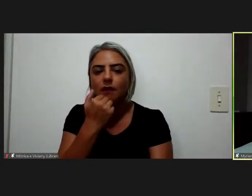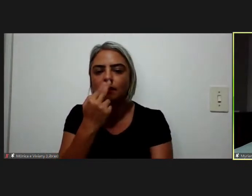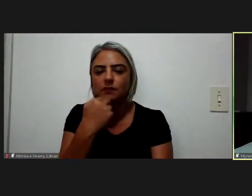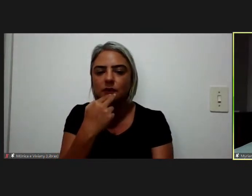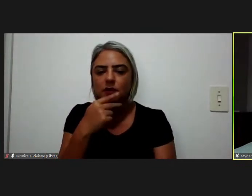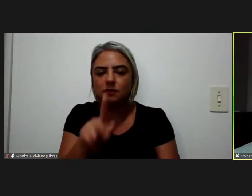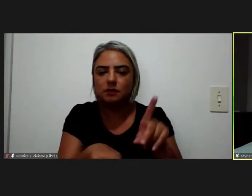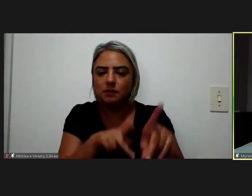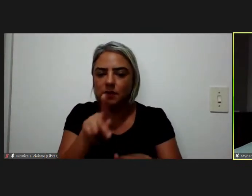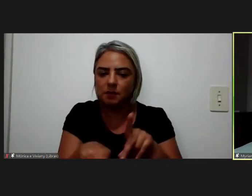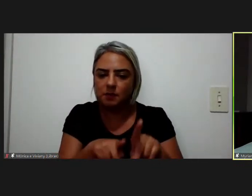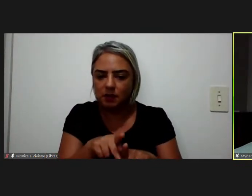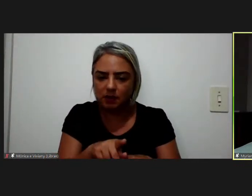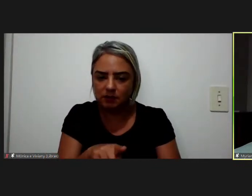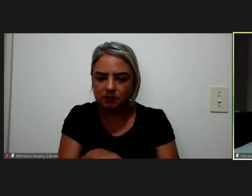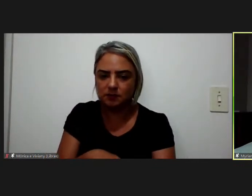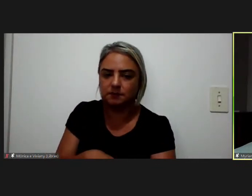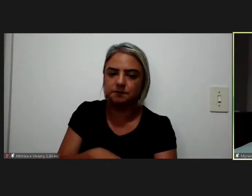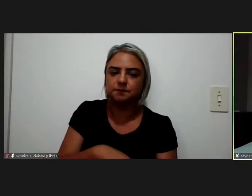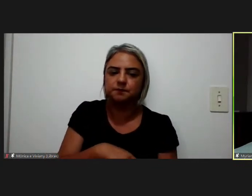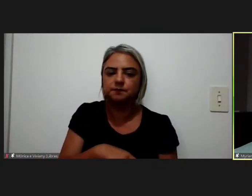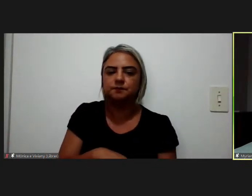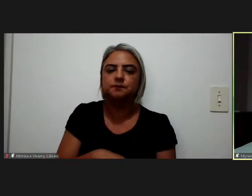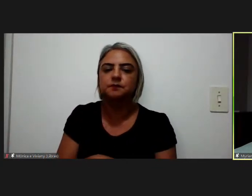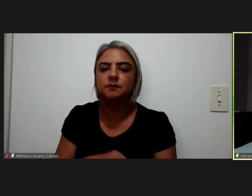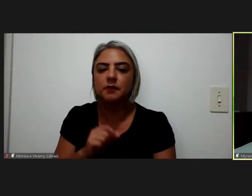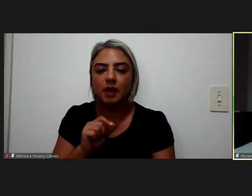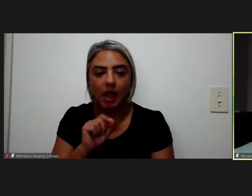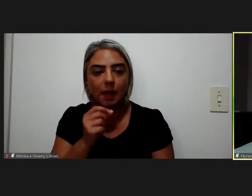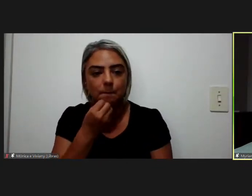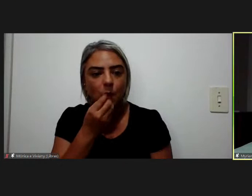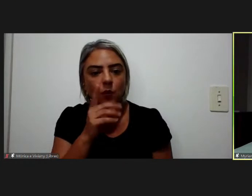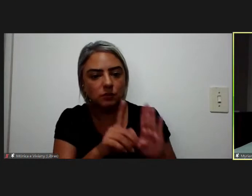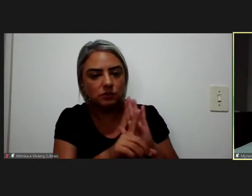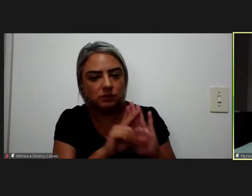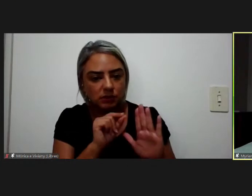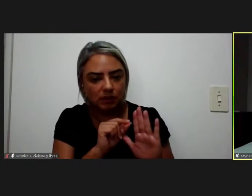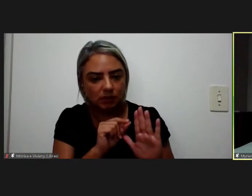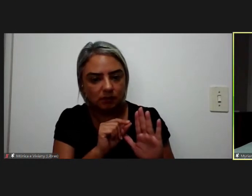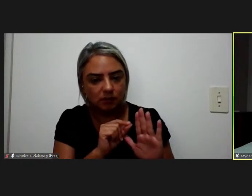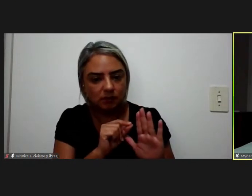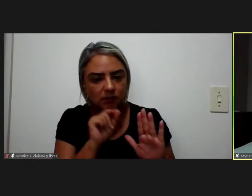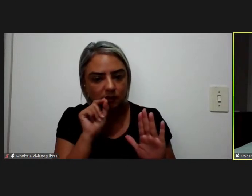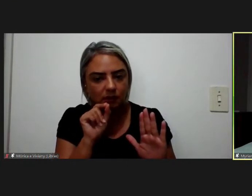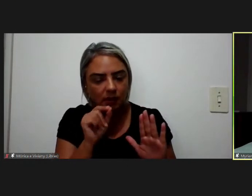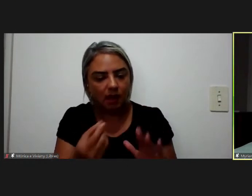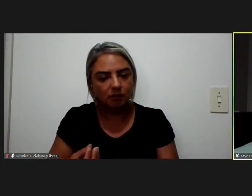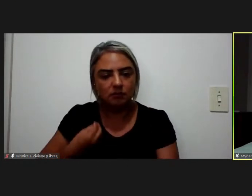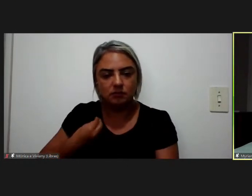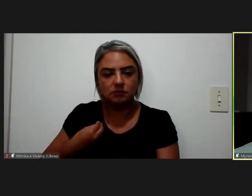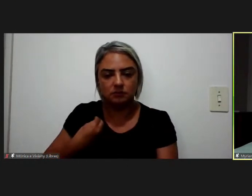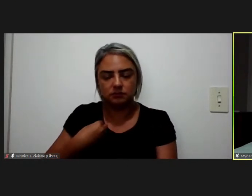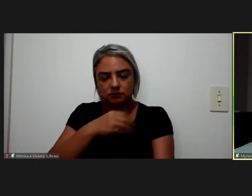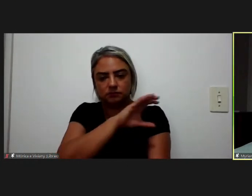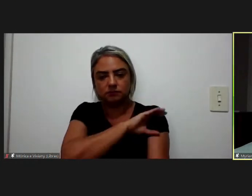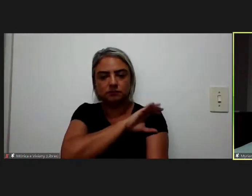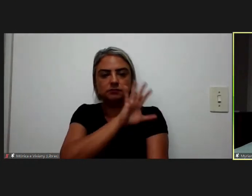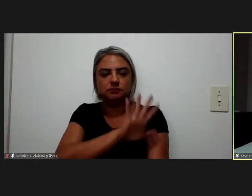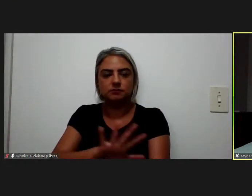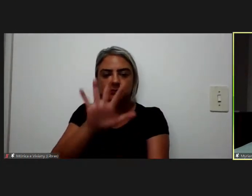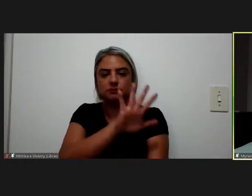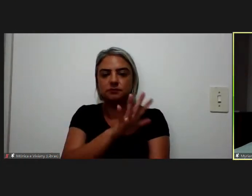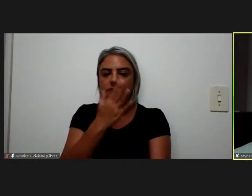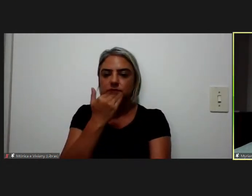for food and nutrition of the Brazilian population. It is worth to highlight here in this moment the participation of